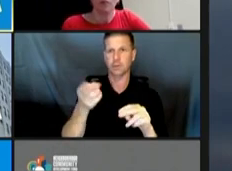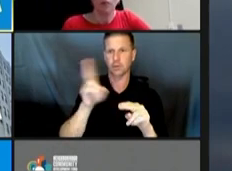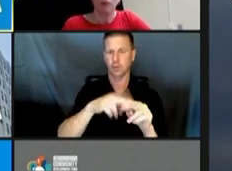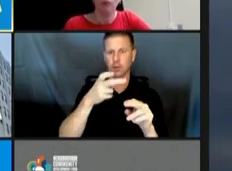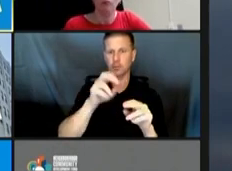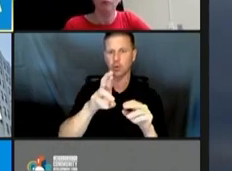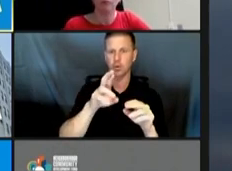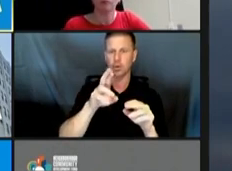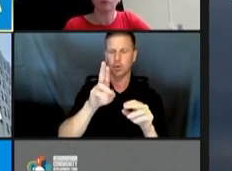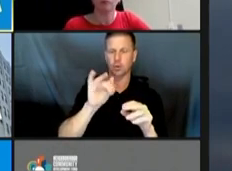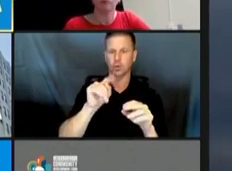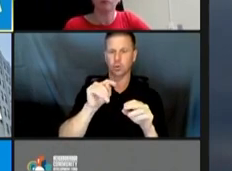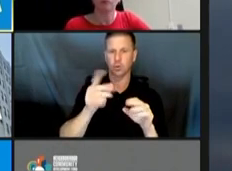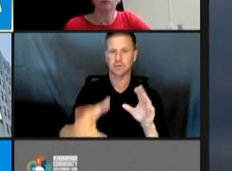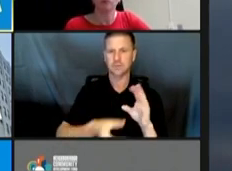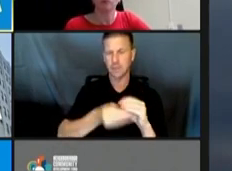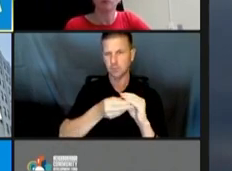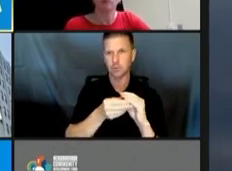subsidy